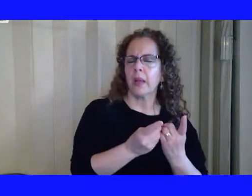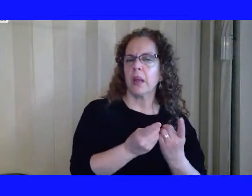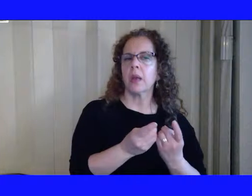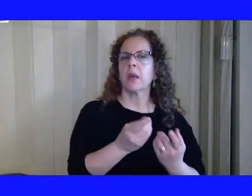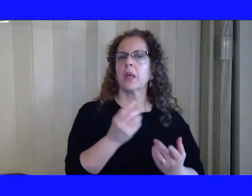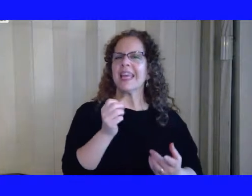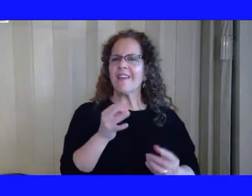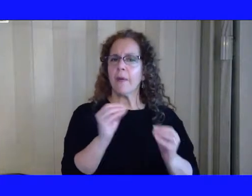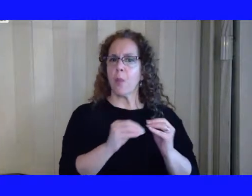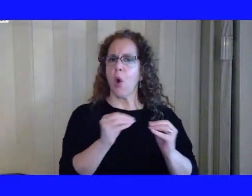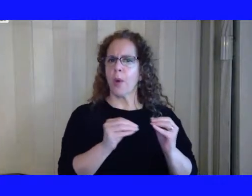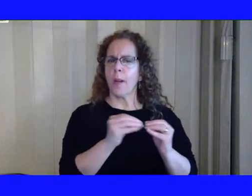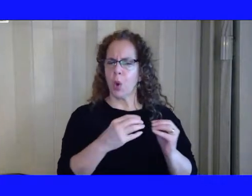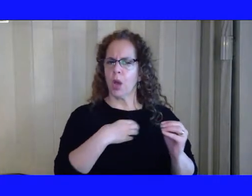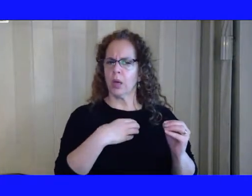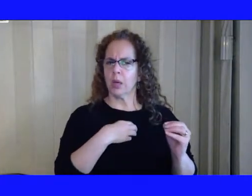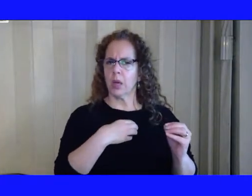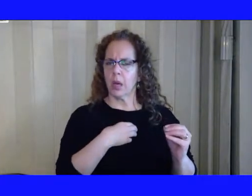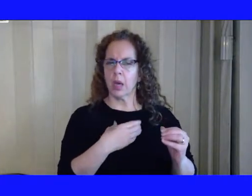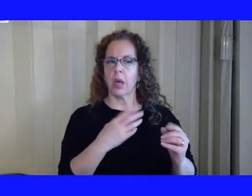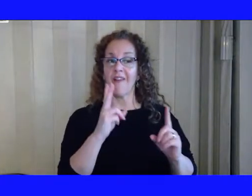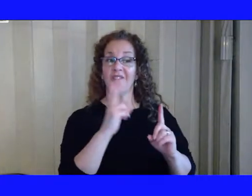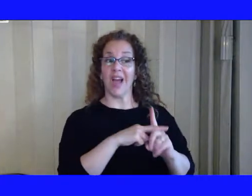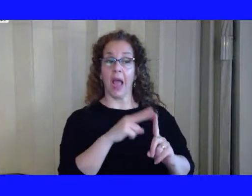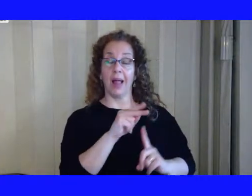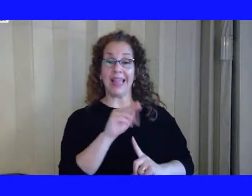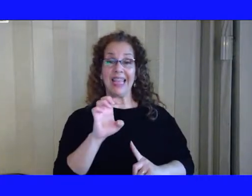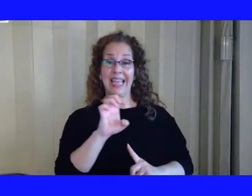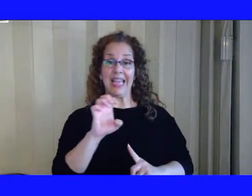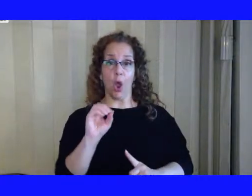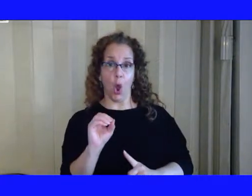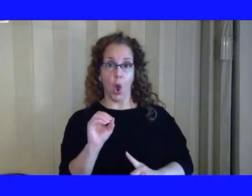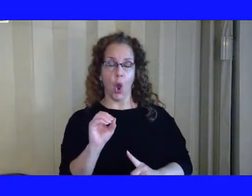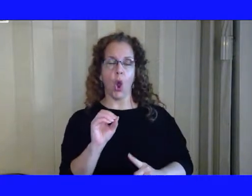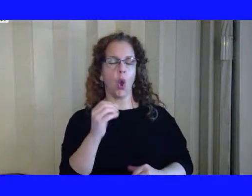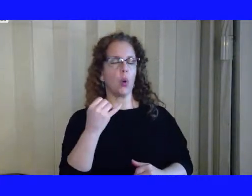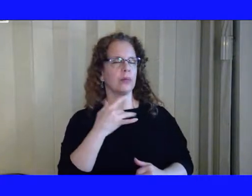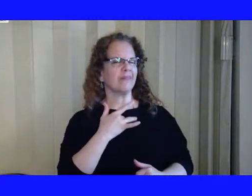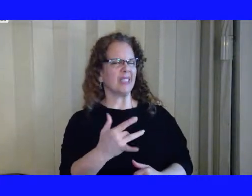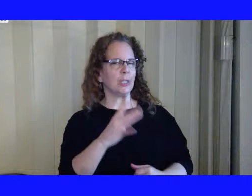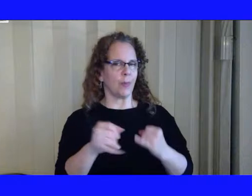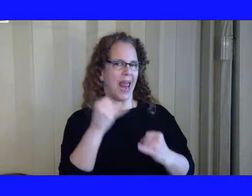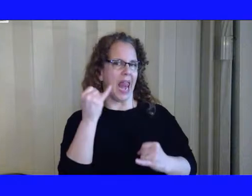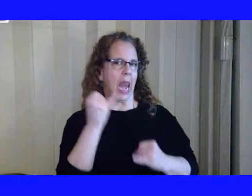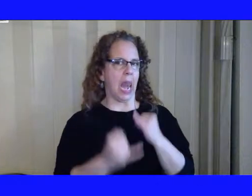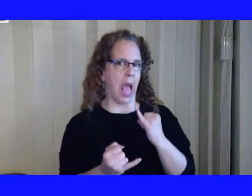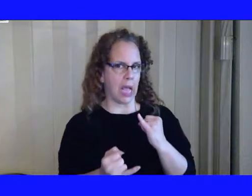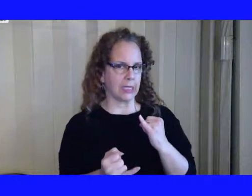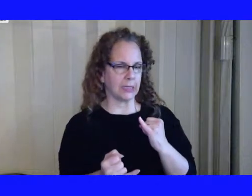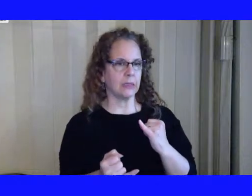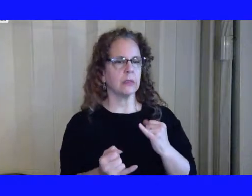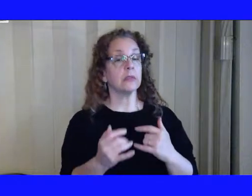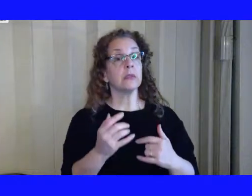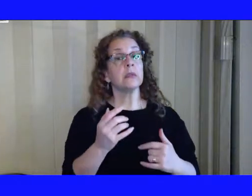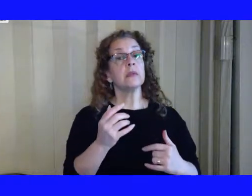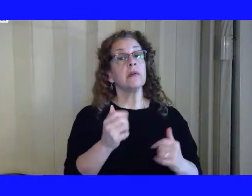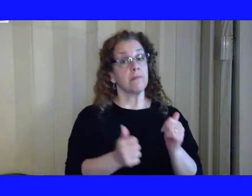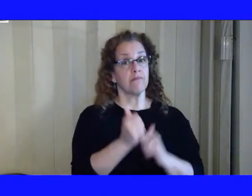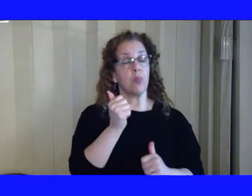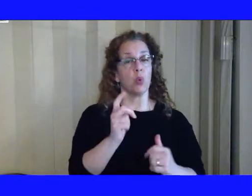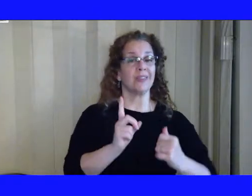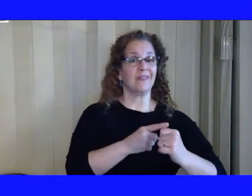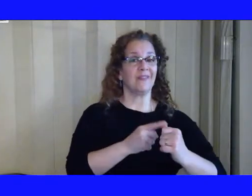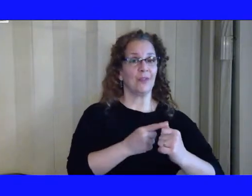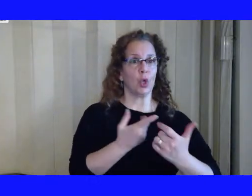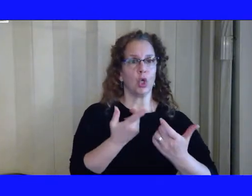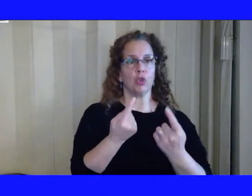voice. So when these complaints come to us and we look at them, we'll say, oh, it looks like there's a problem in this department, and we will reach out to